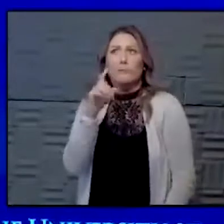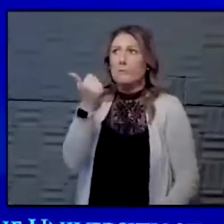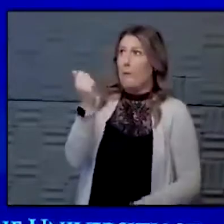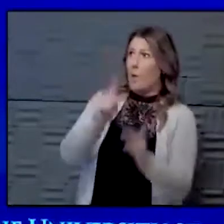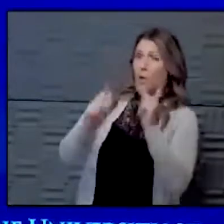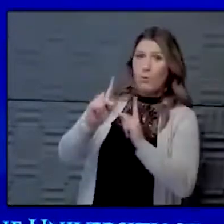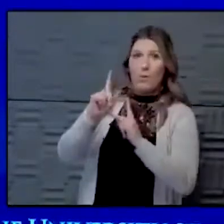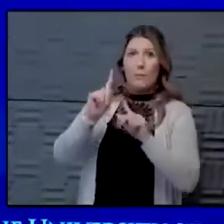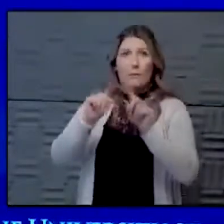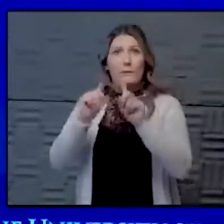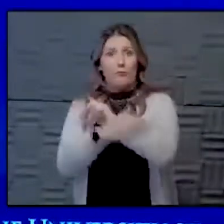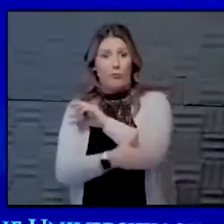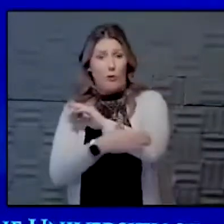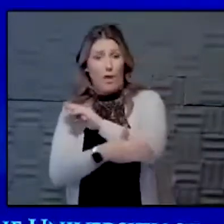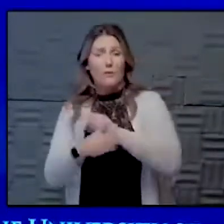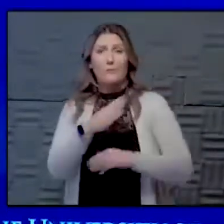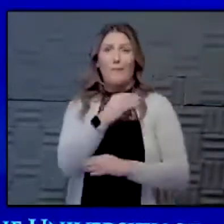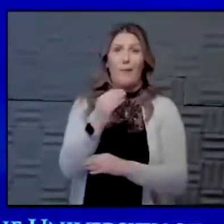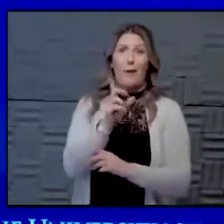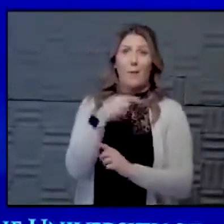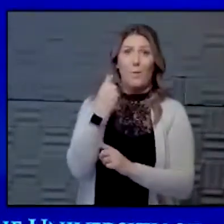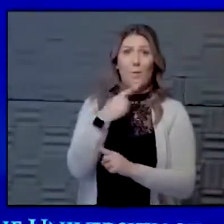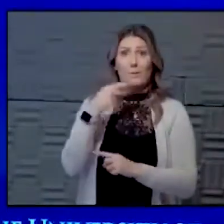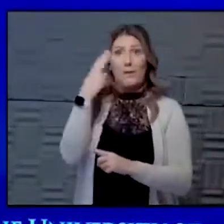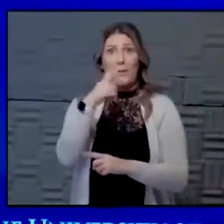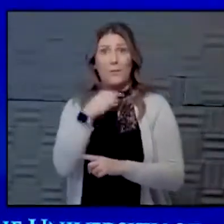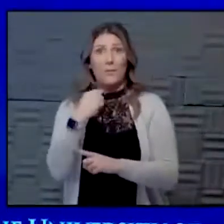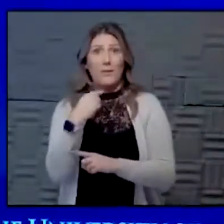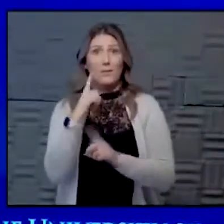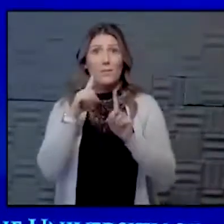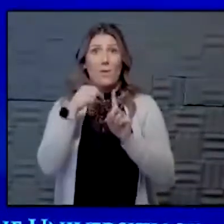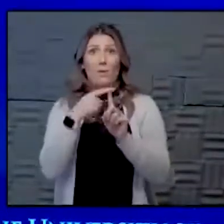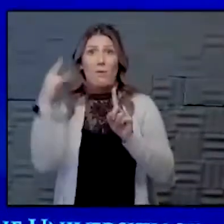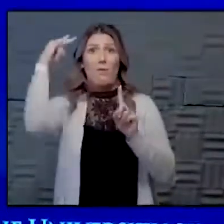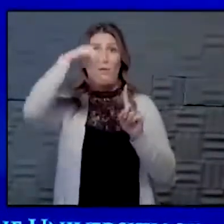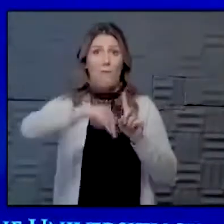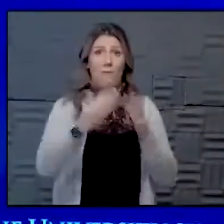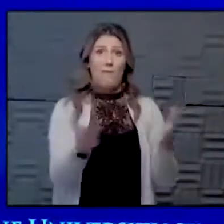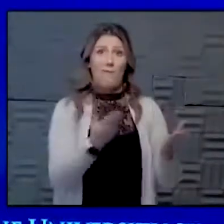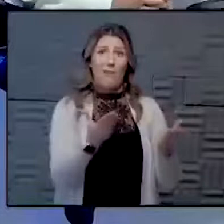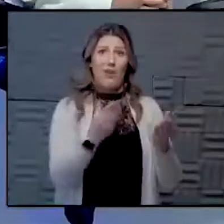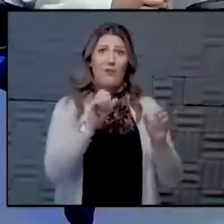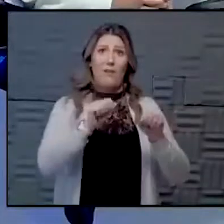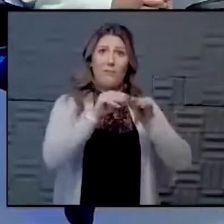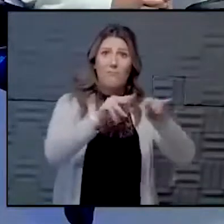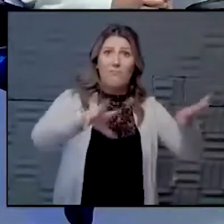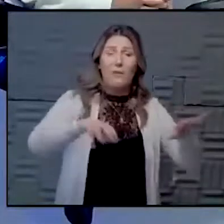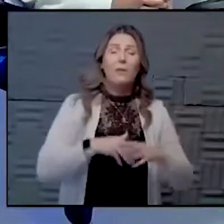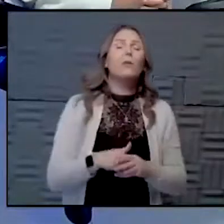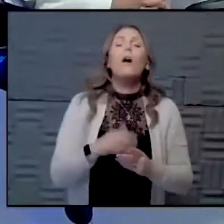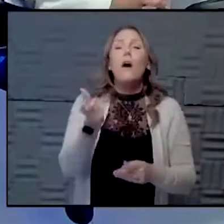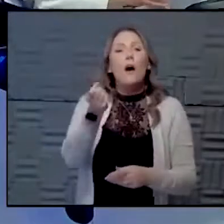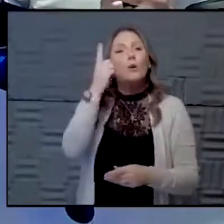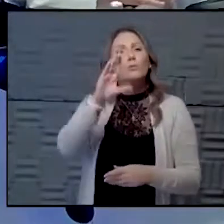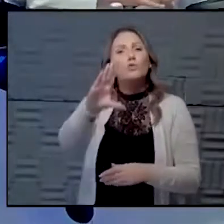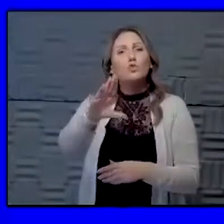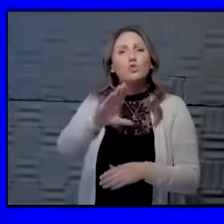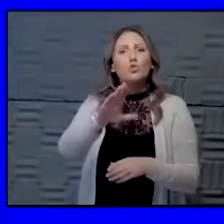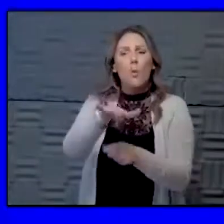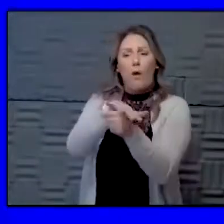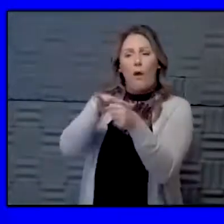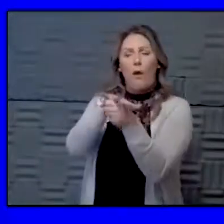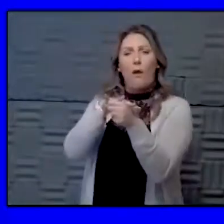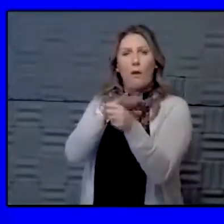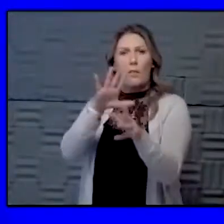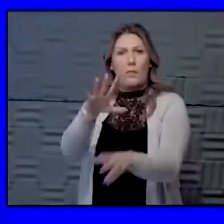bring back. That's my personal thought around that. But I think vaccinated travelers are a whole lot safer. Yeah, I think understand your destination. What is